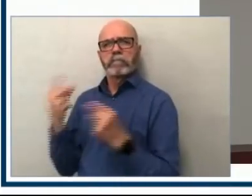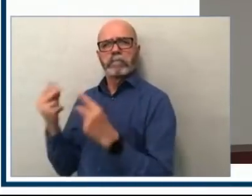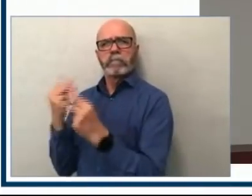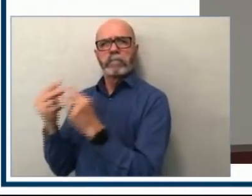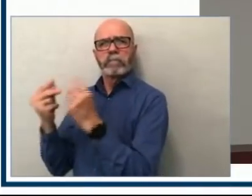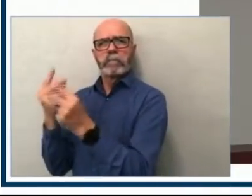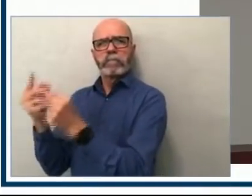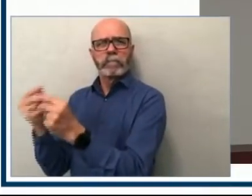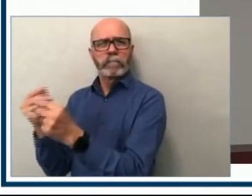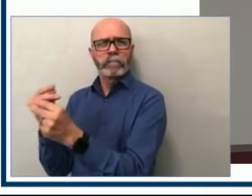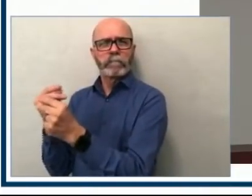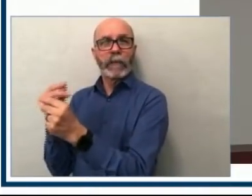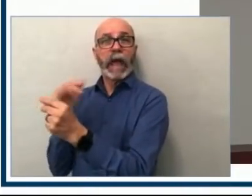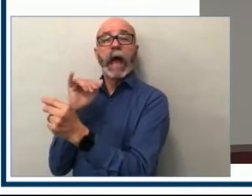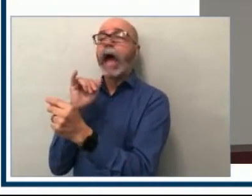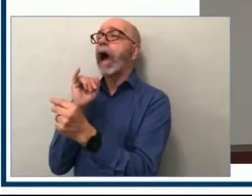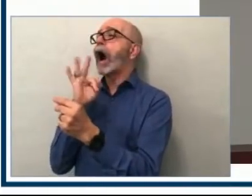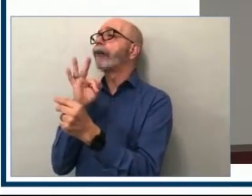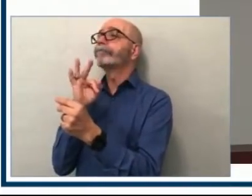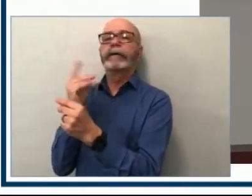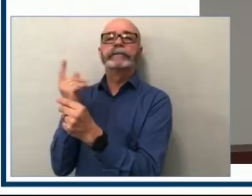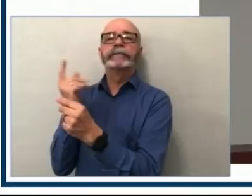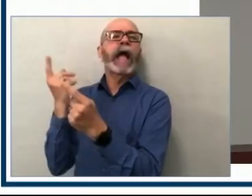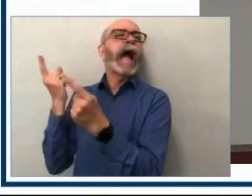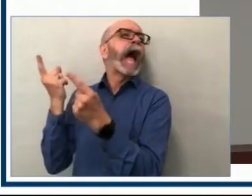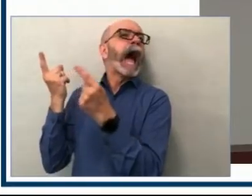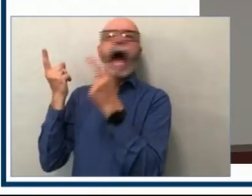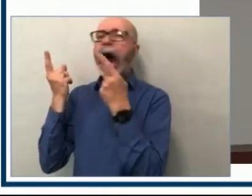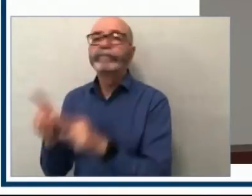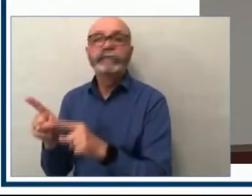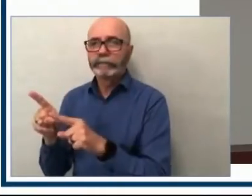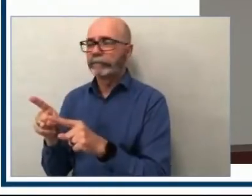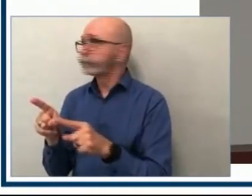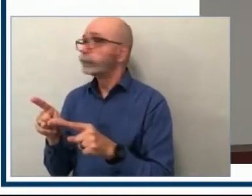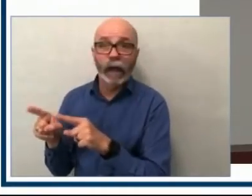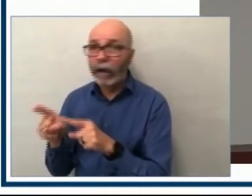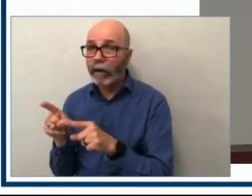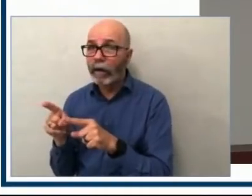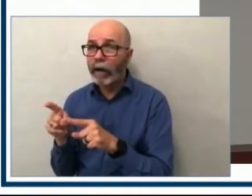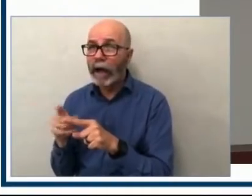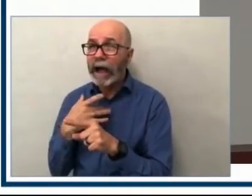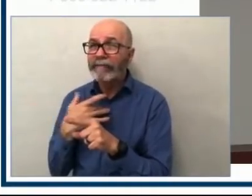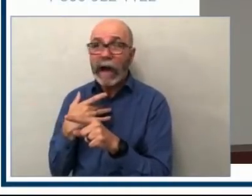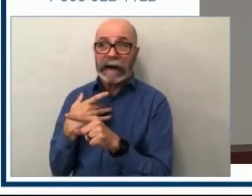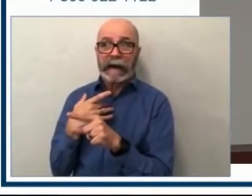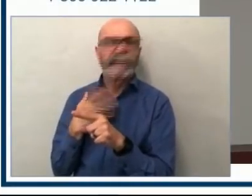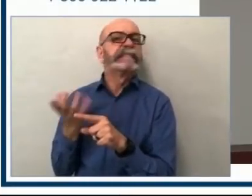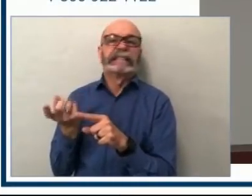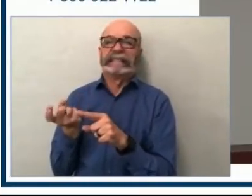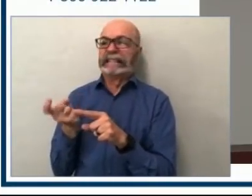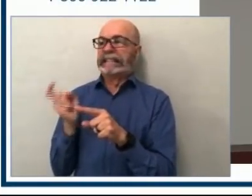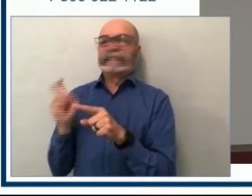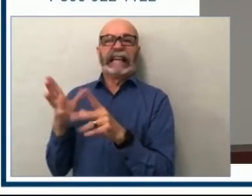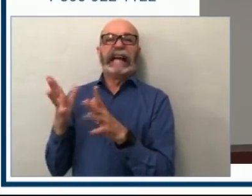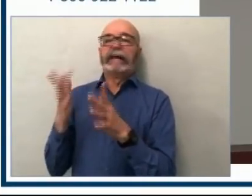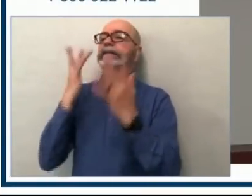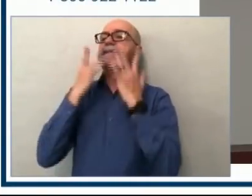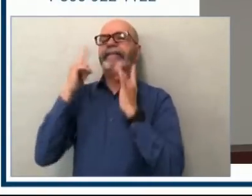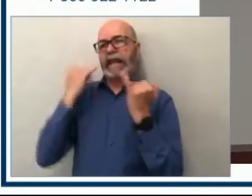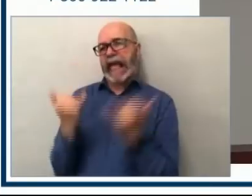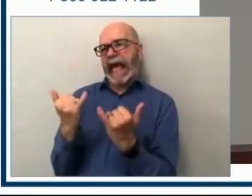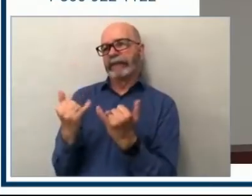that that would give us much more comfort that a single dose of vaccine gives you a good enough